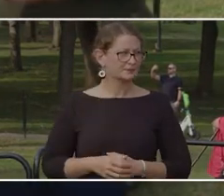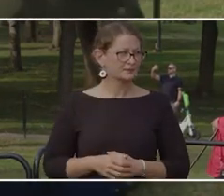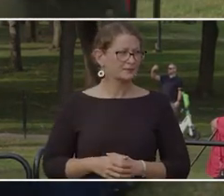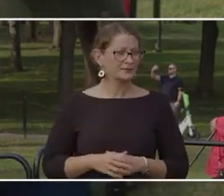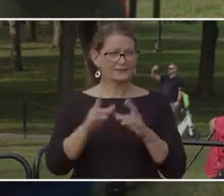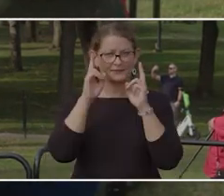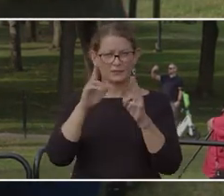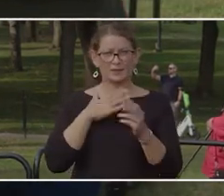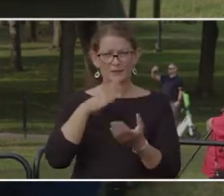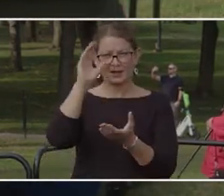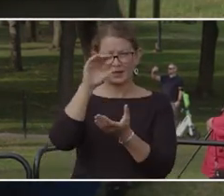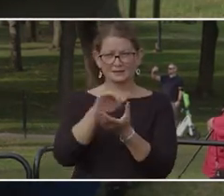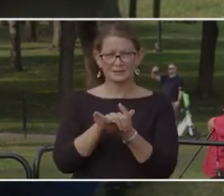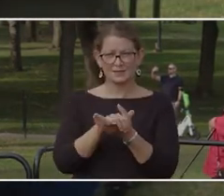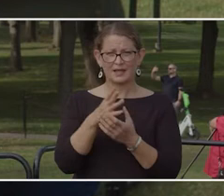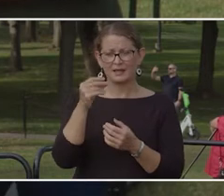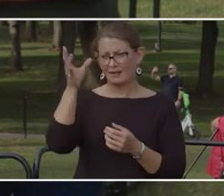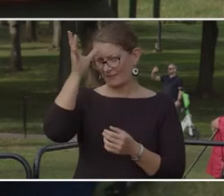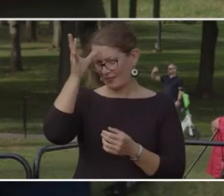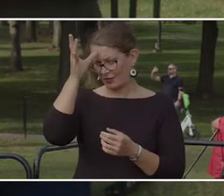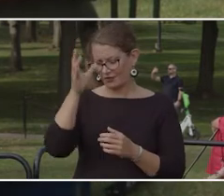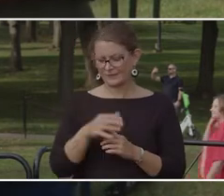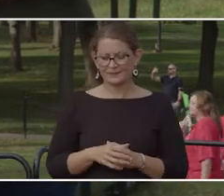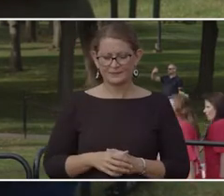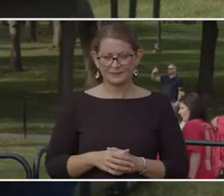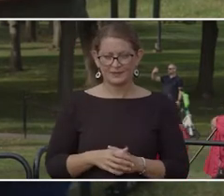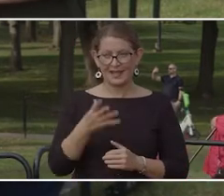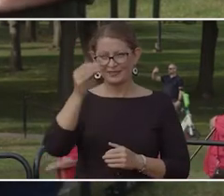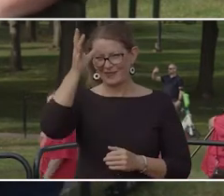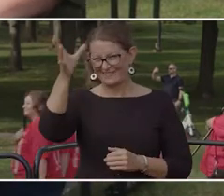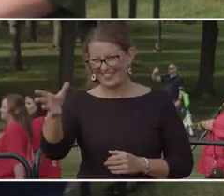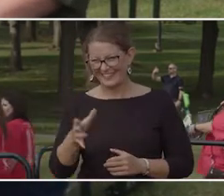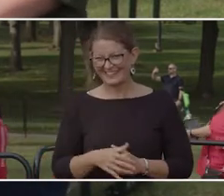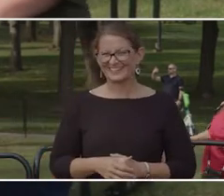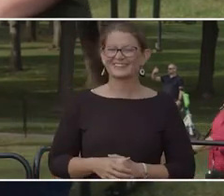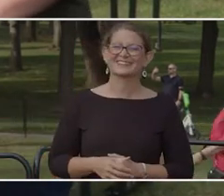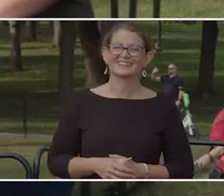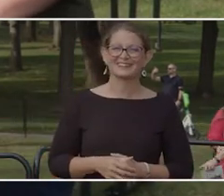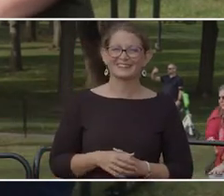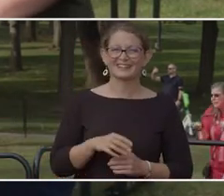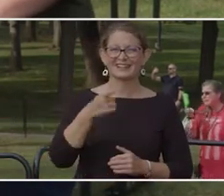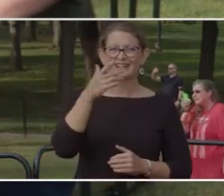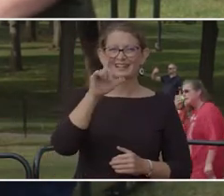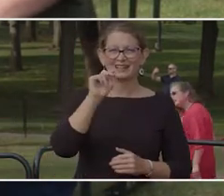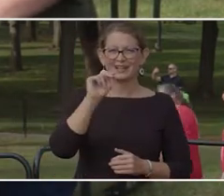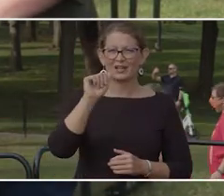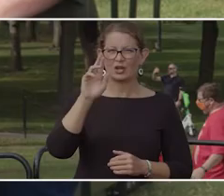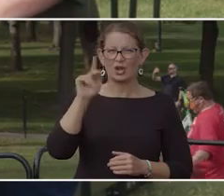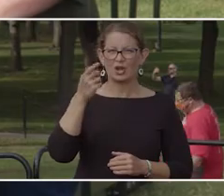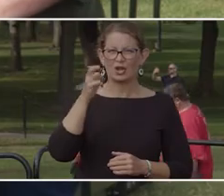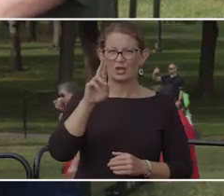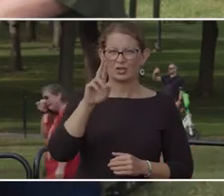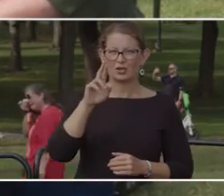In honor of my husband and my father and grandfather, Glenn Arthur Vermette, Jr.,